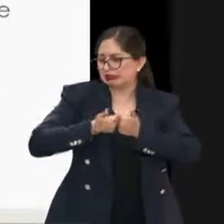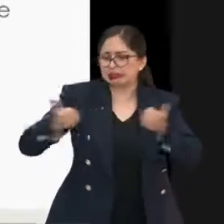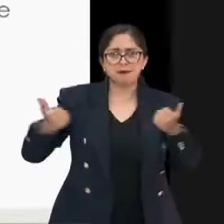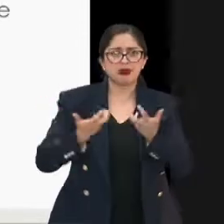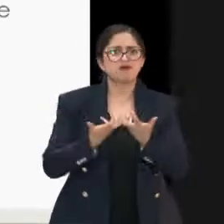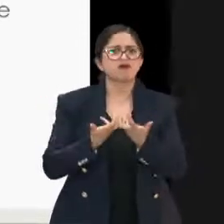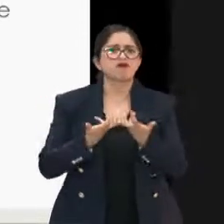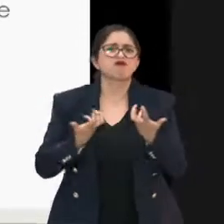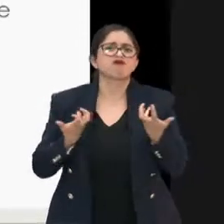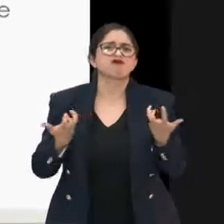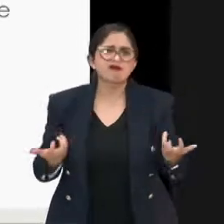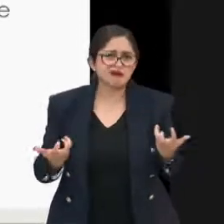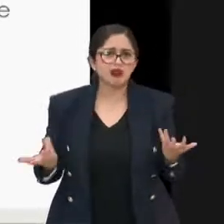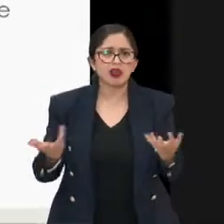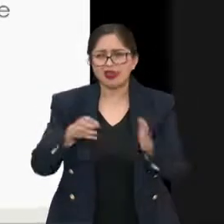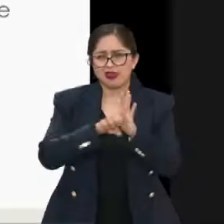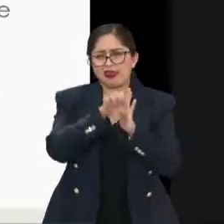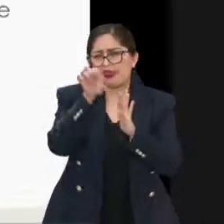resource which